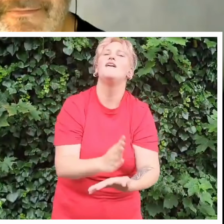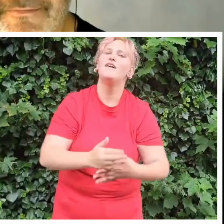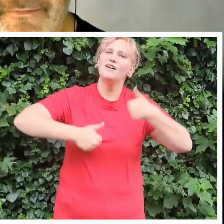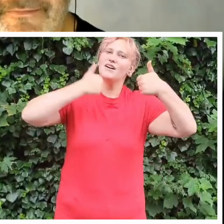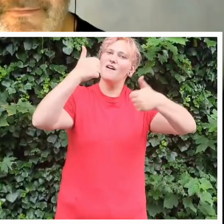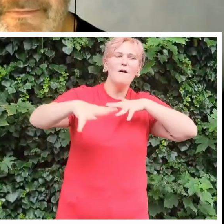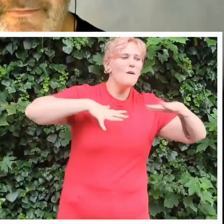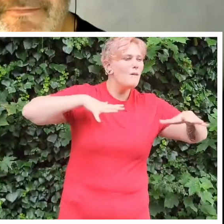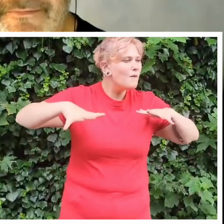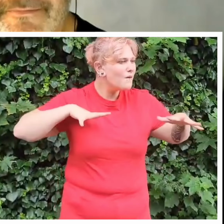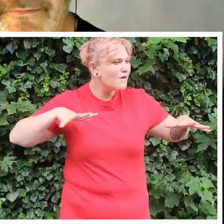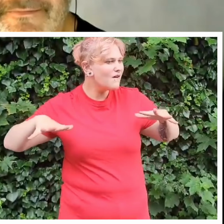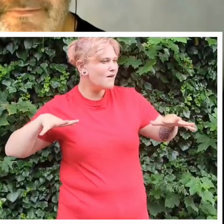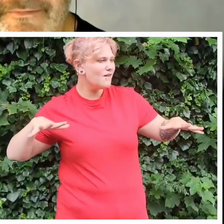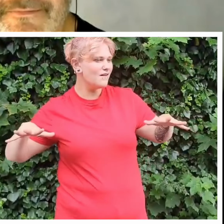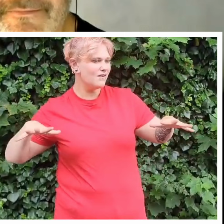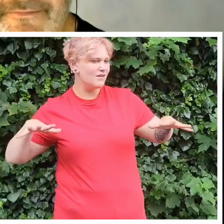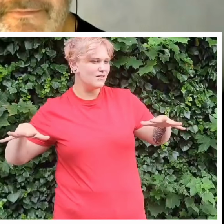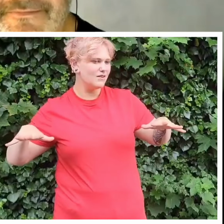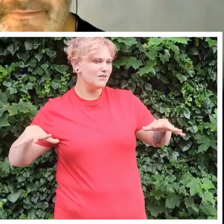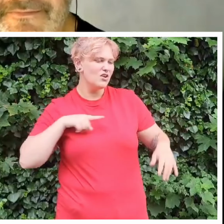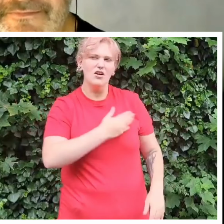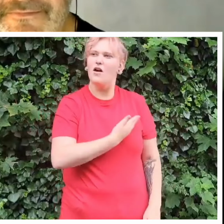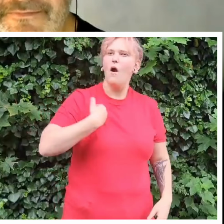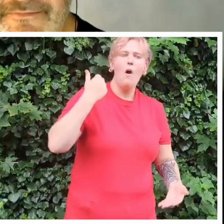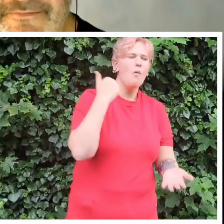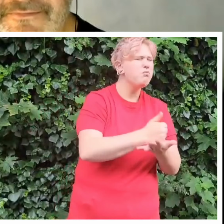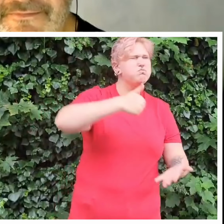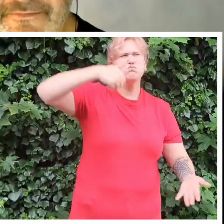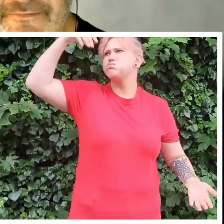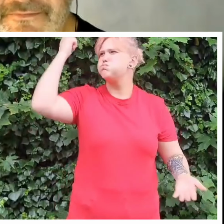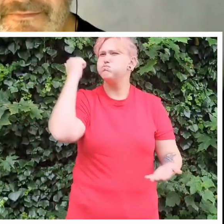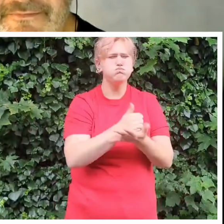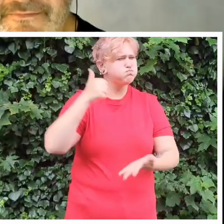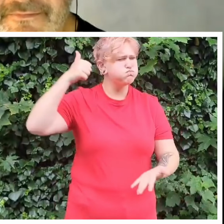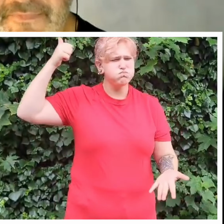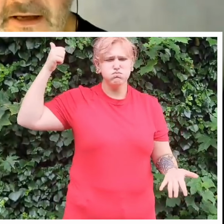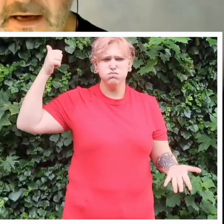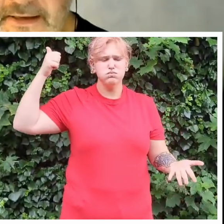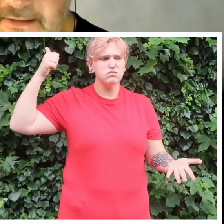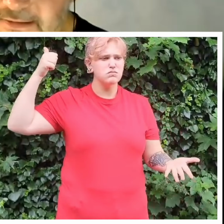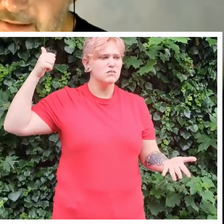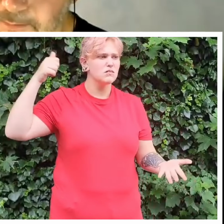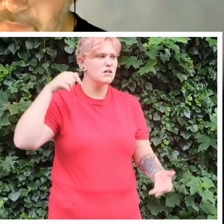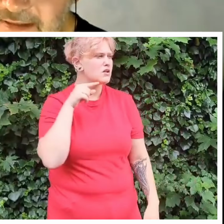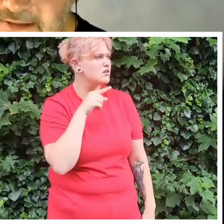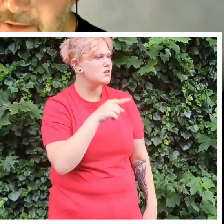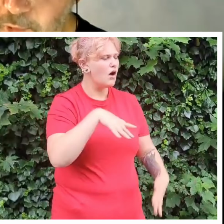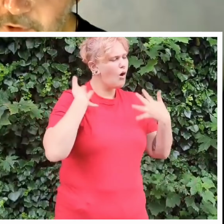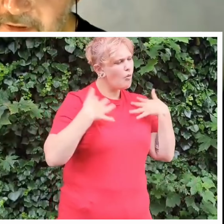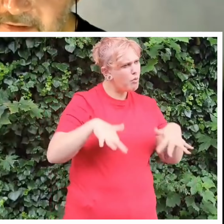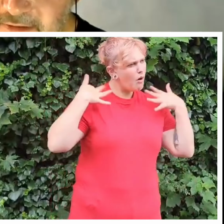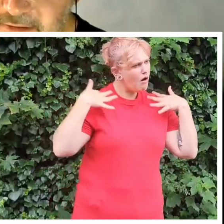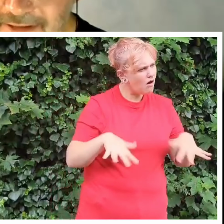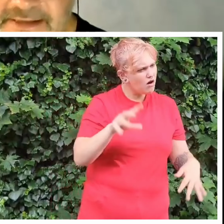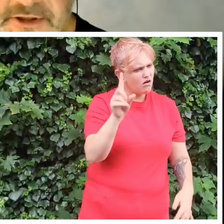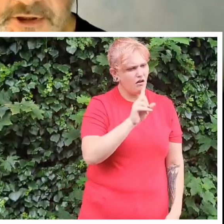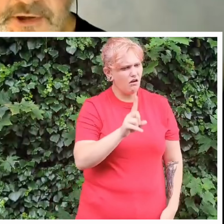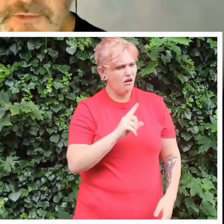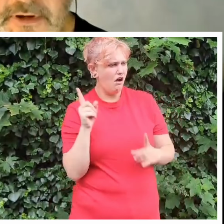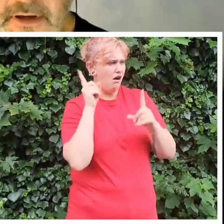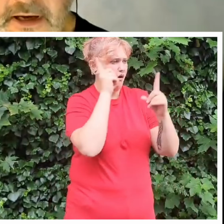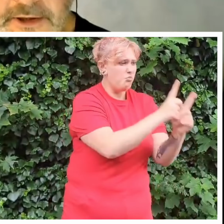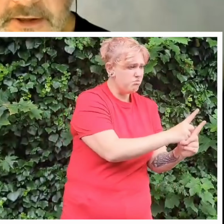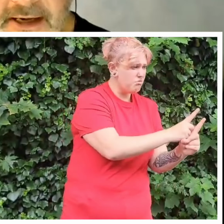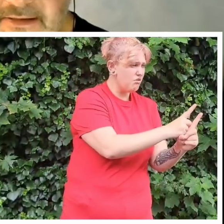for vibration. So it's just phenomenal, absolutely phenomenal. And it's amazing what it's led